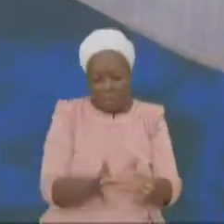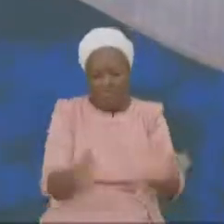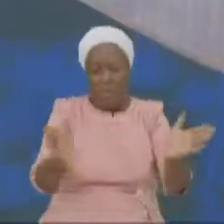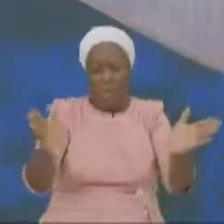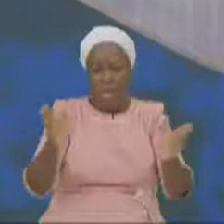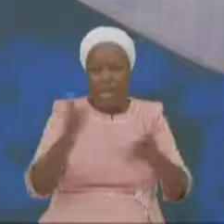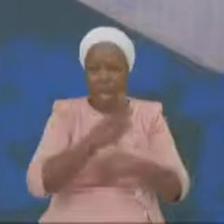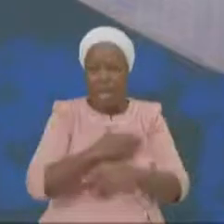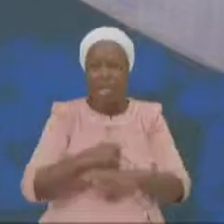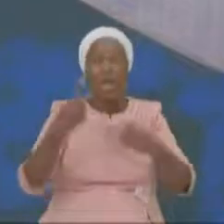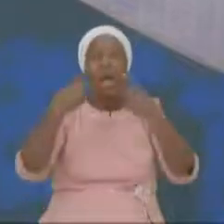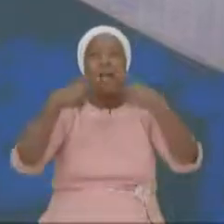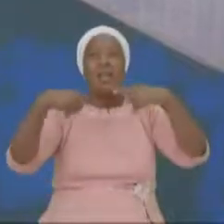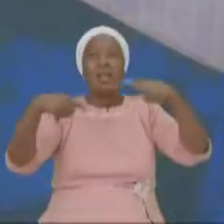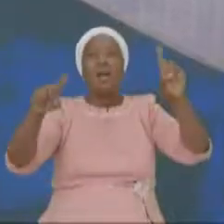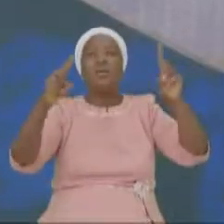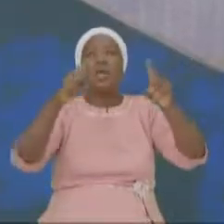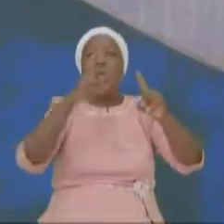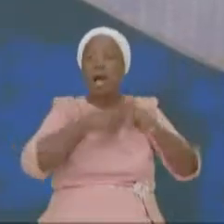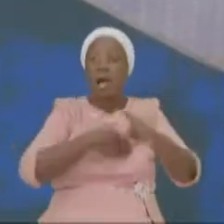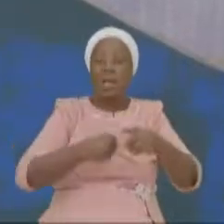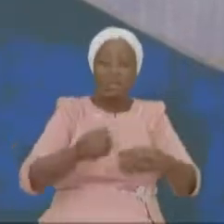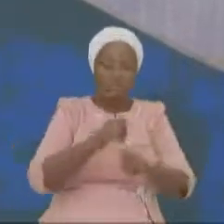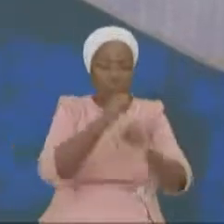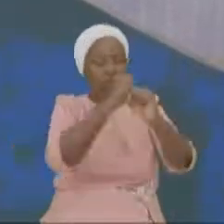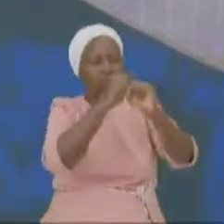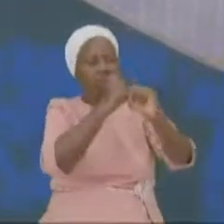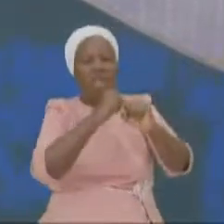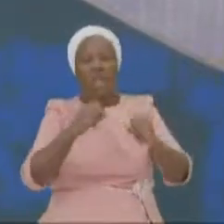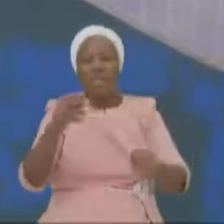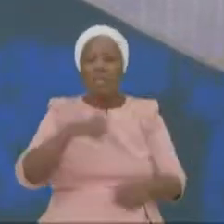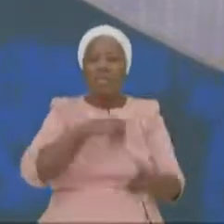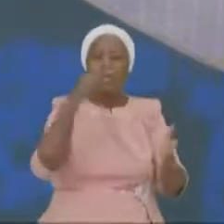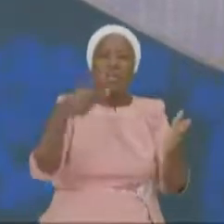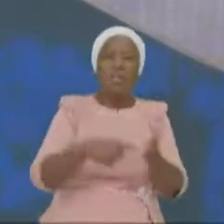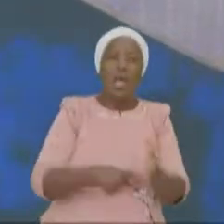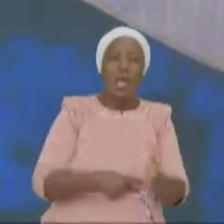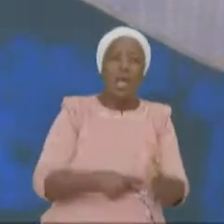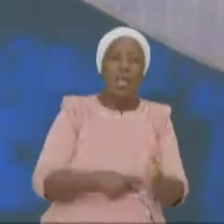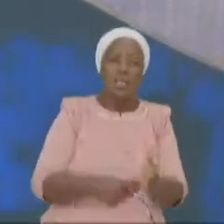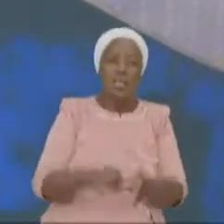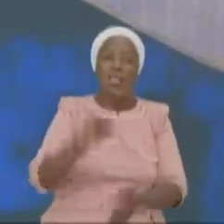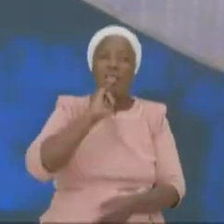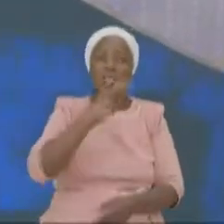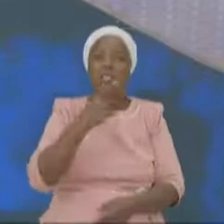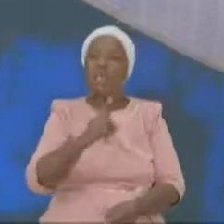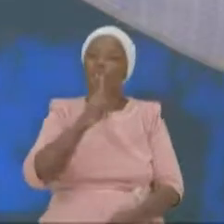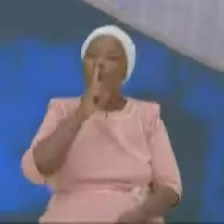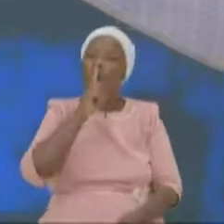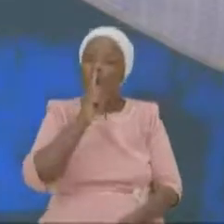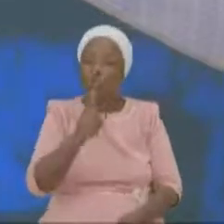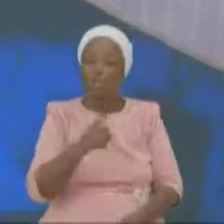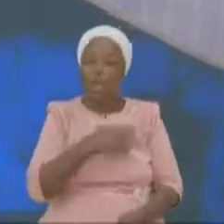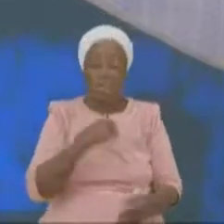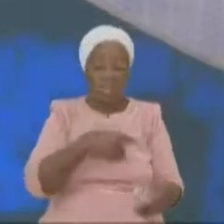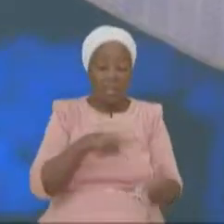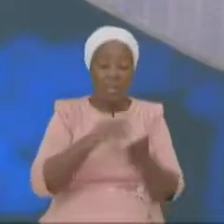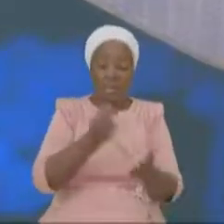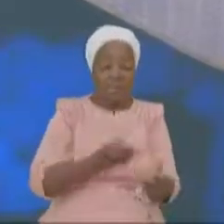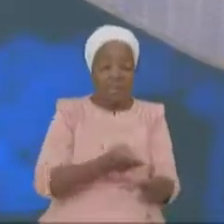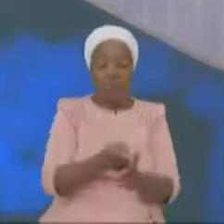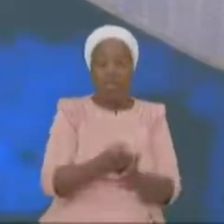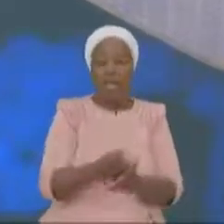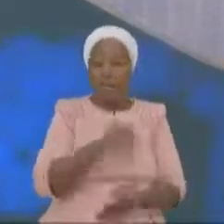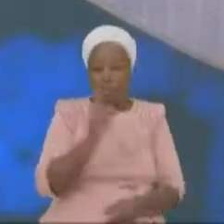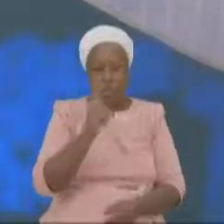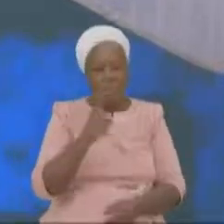and announce and publicize, this is the truth. Where do you stand?